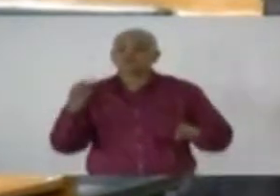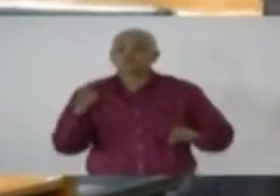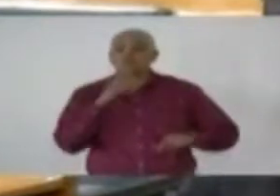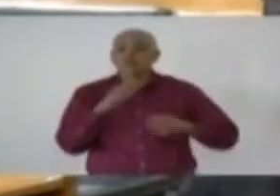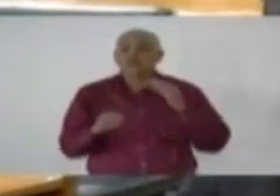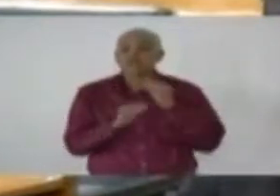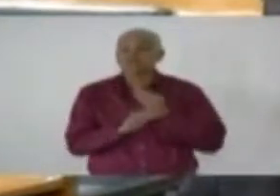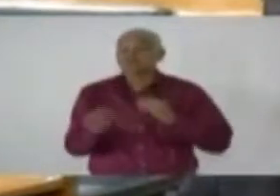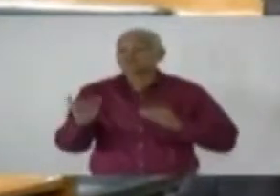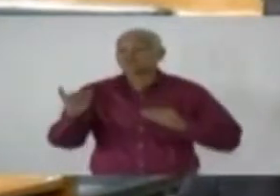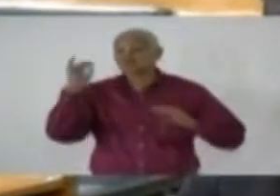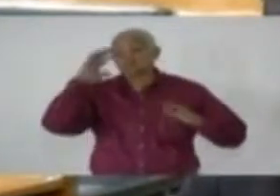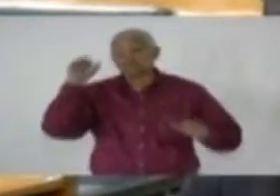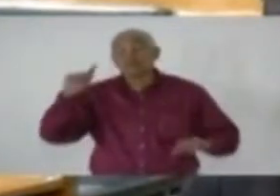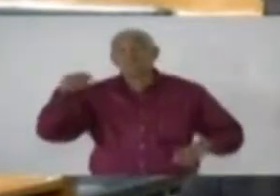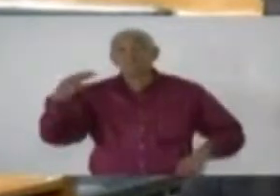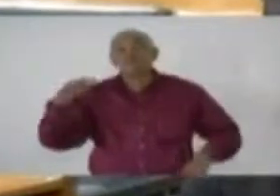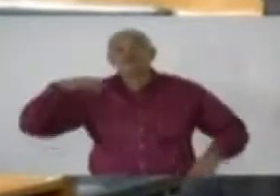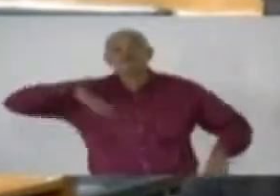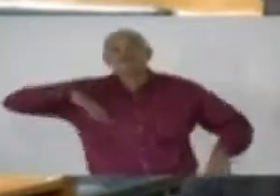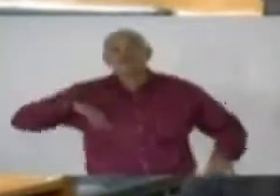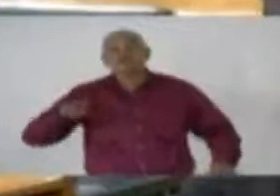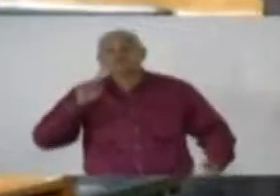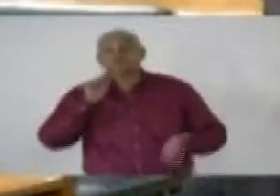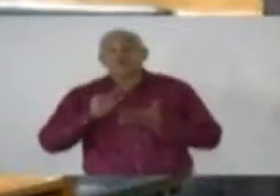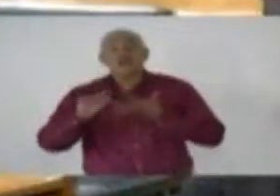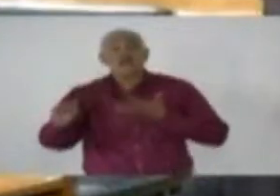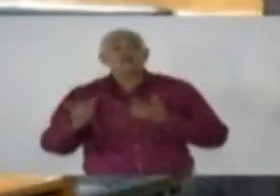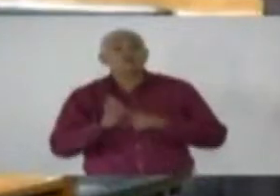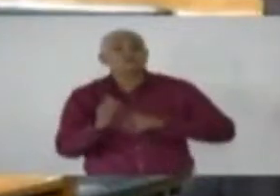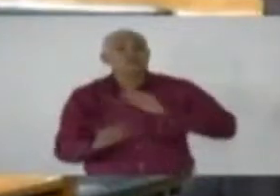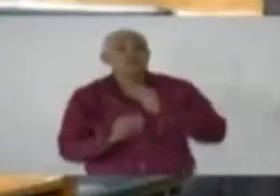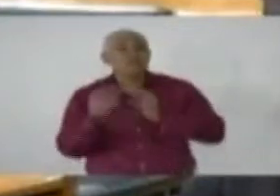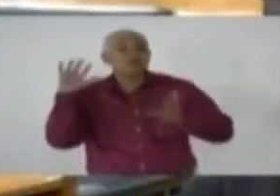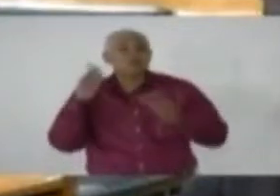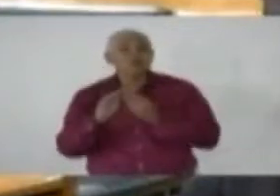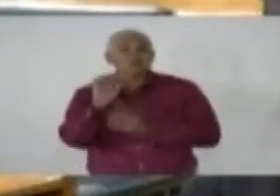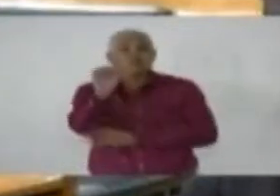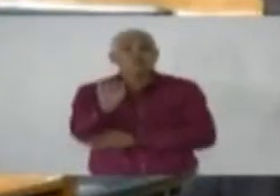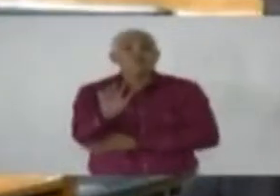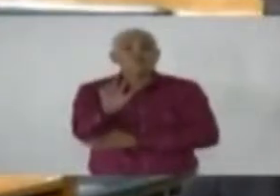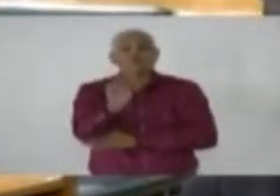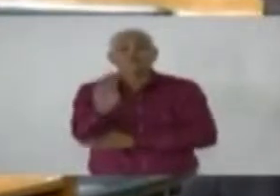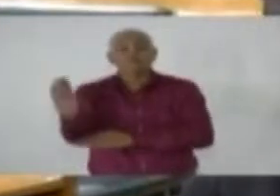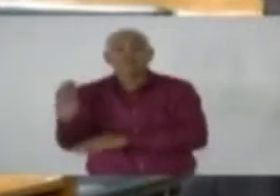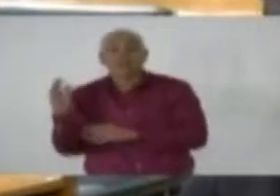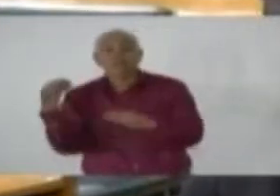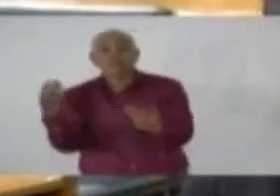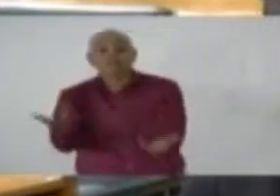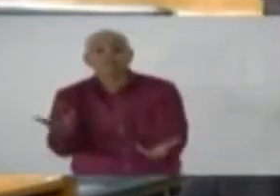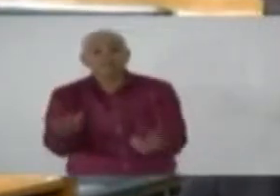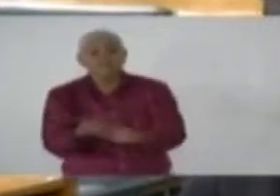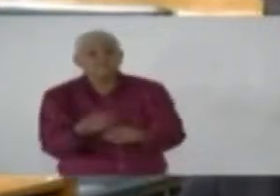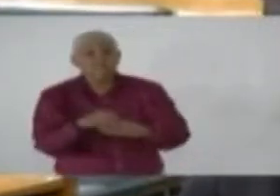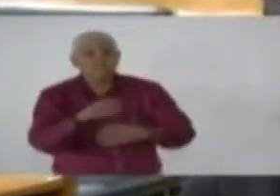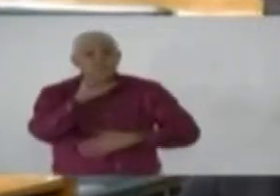Mr. President, path beneficiaries were allocated a total of $1.3 billion